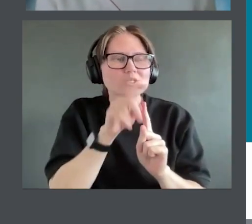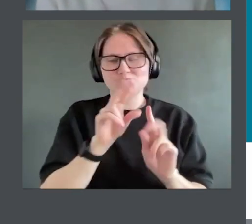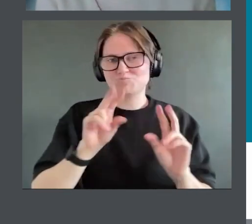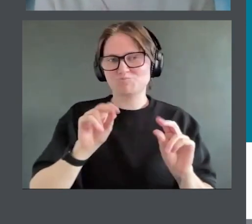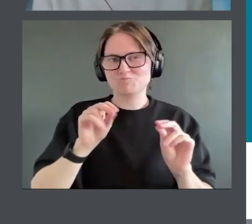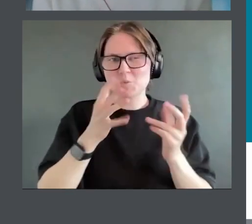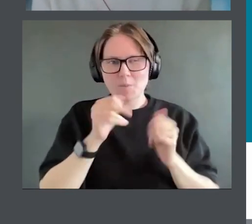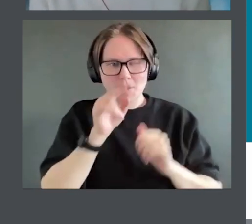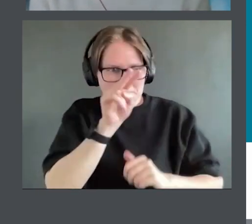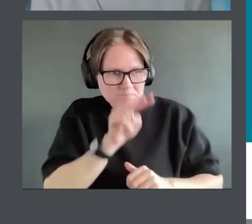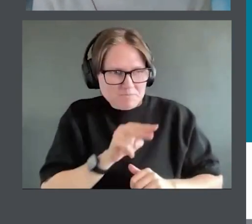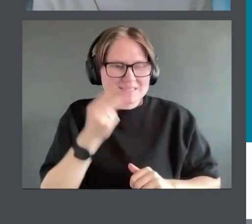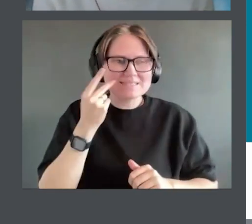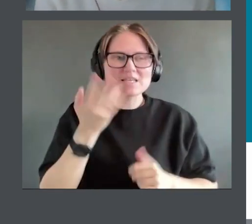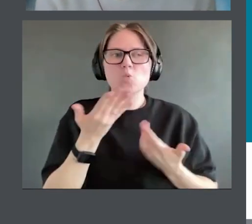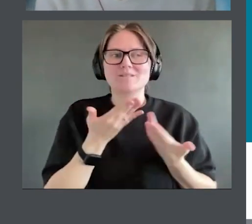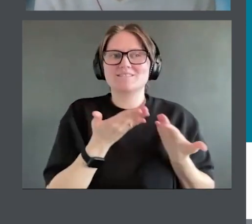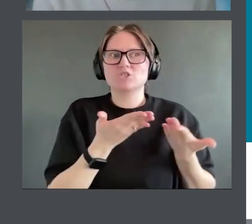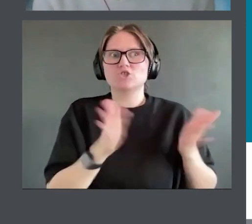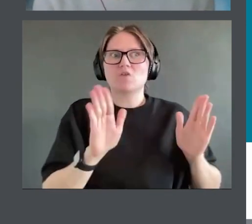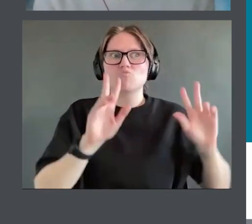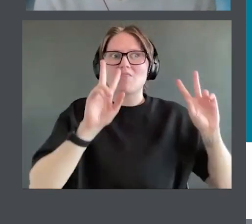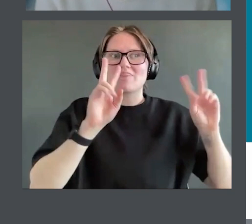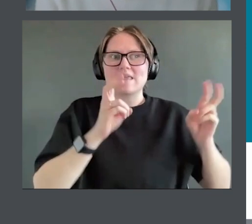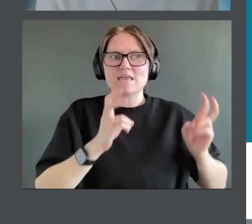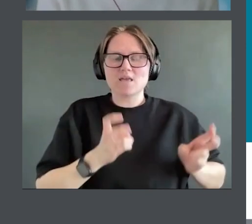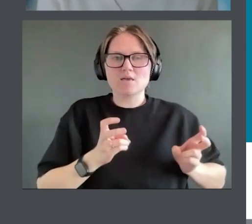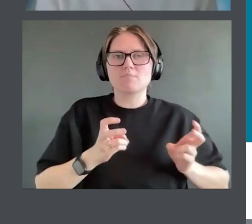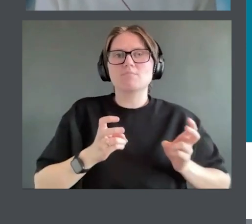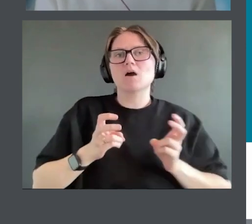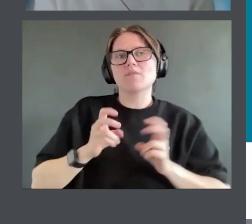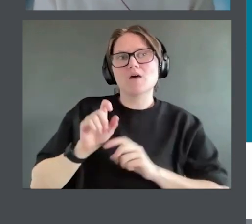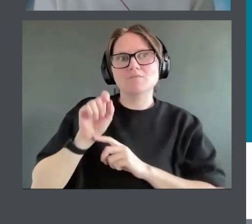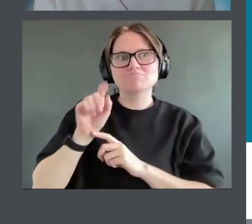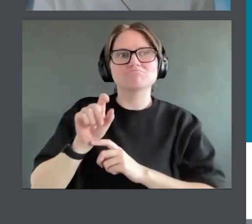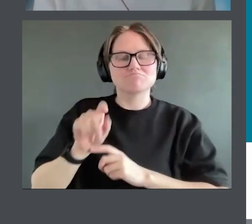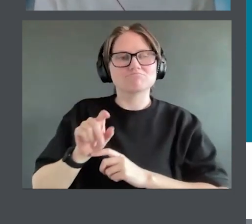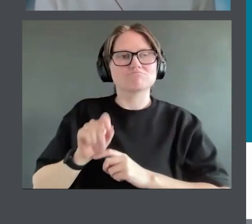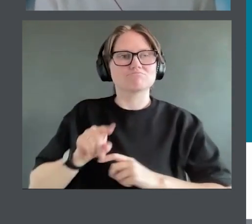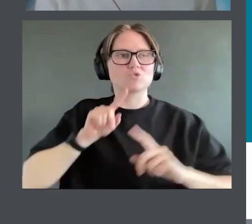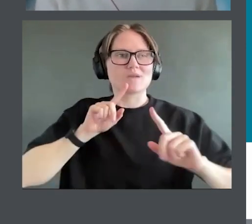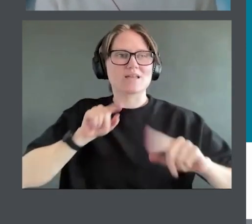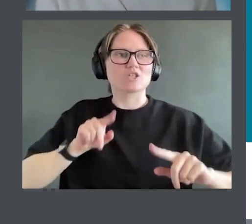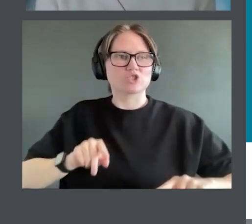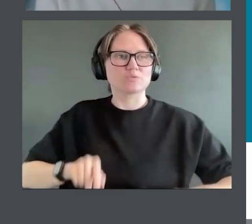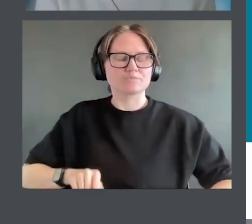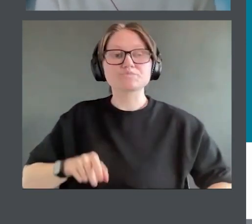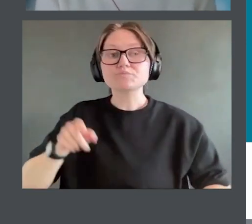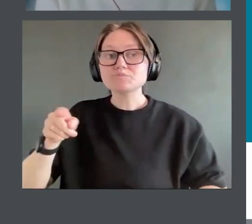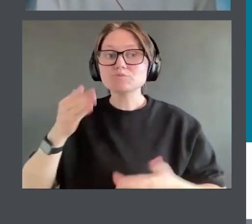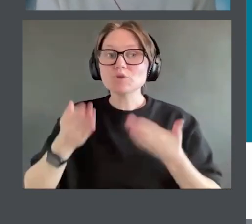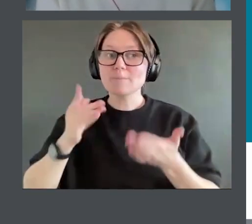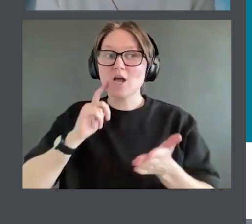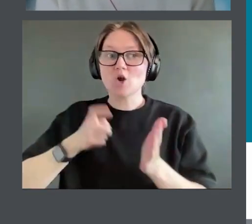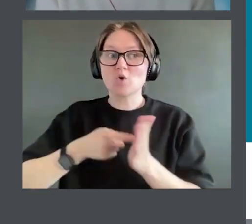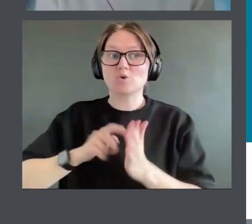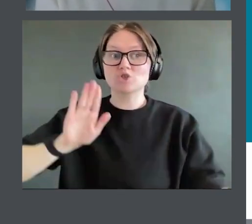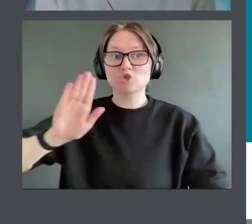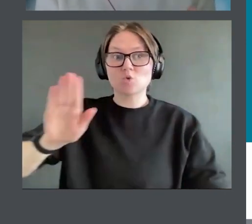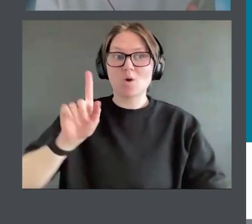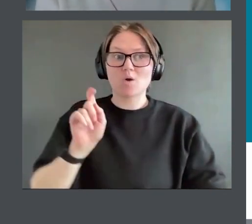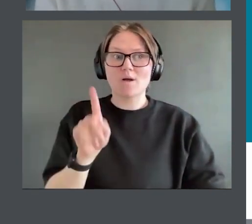be pushing those questions forward on the back end. So you may see that your question